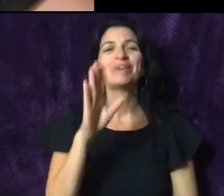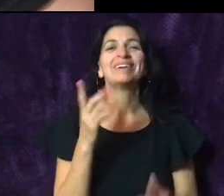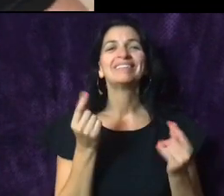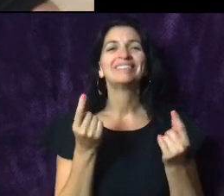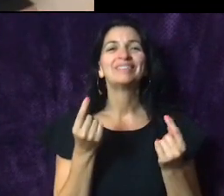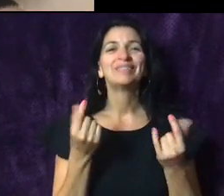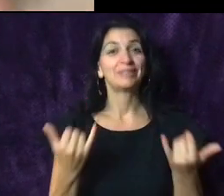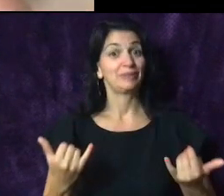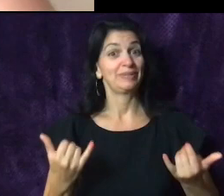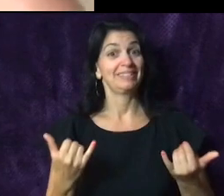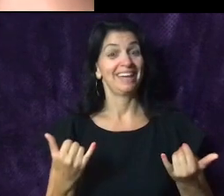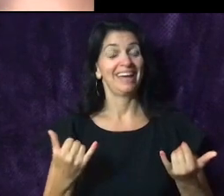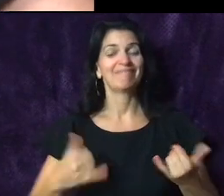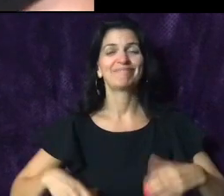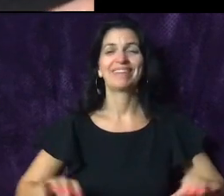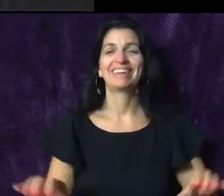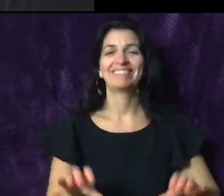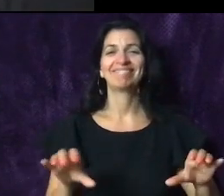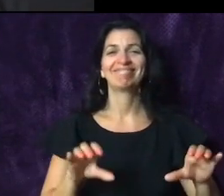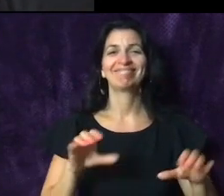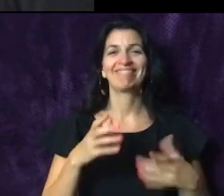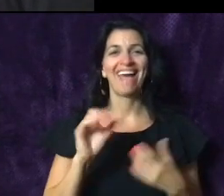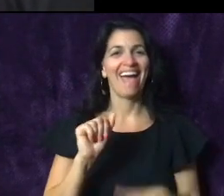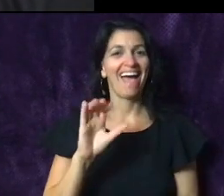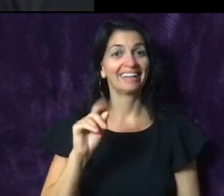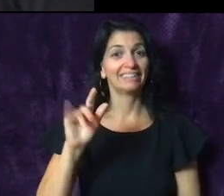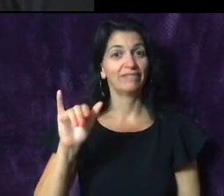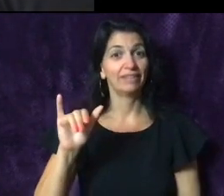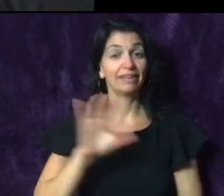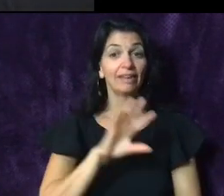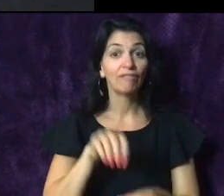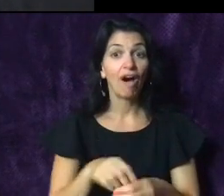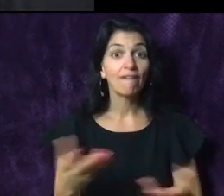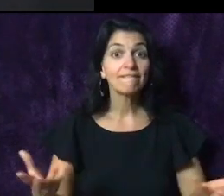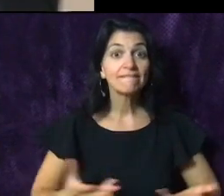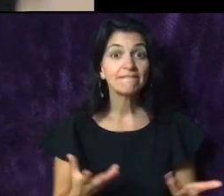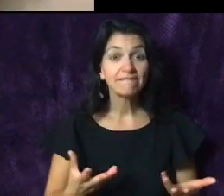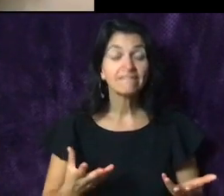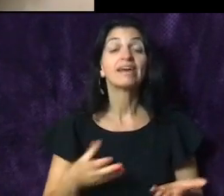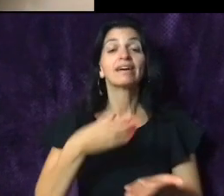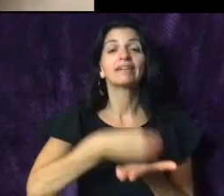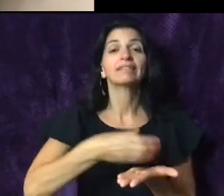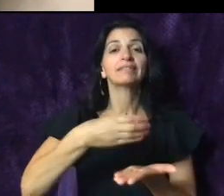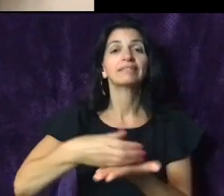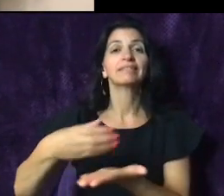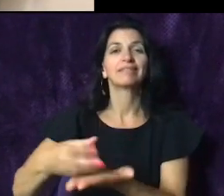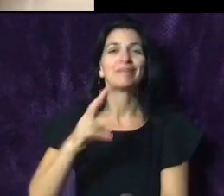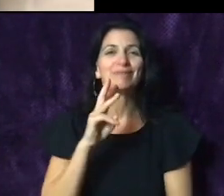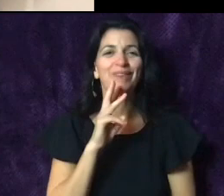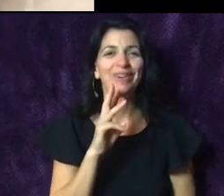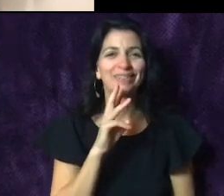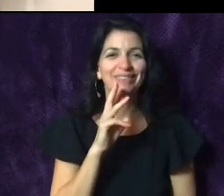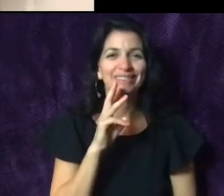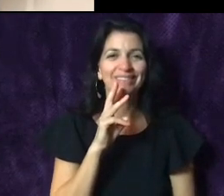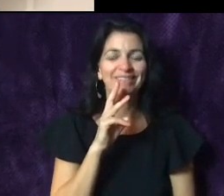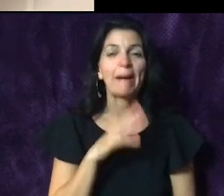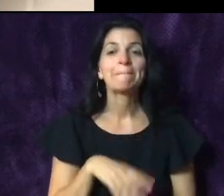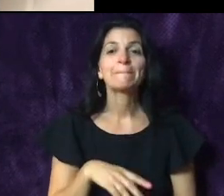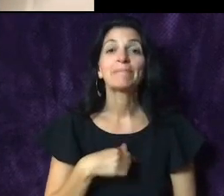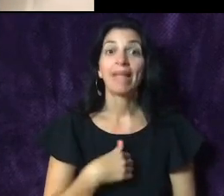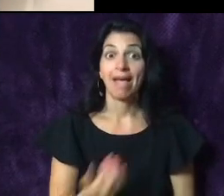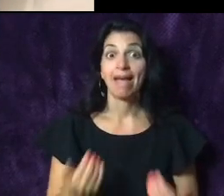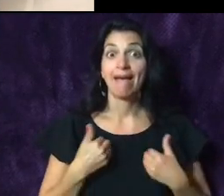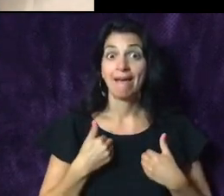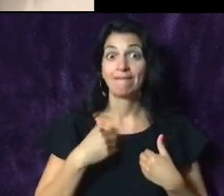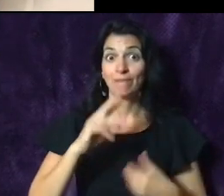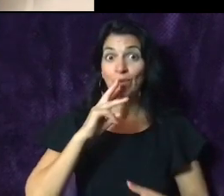little bit of an activity involving glasses of water. Now what I've done is I have taken these glasses of